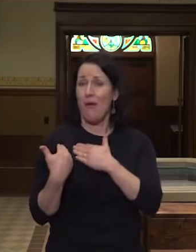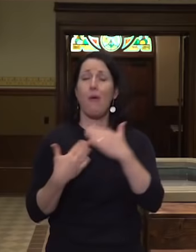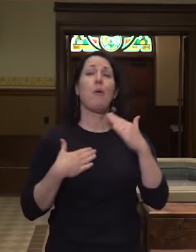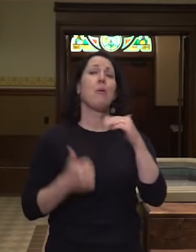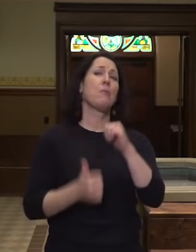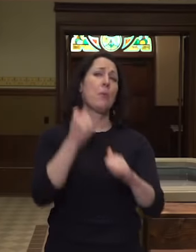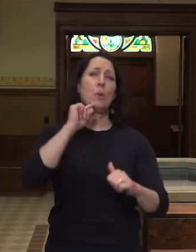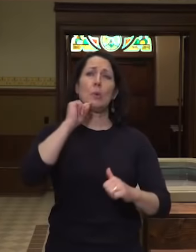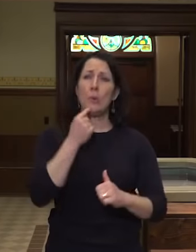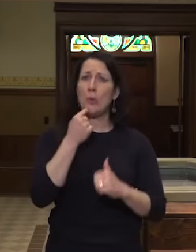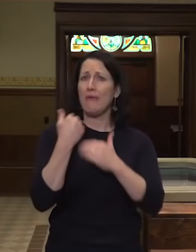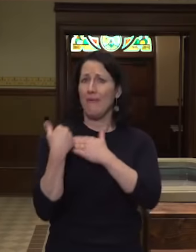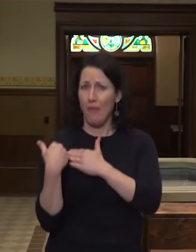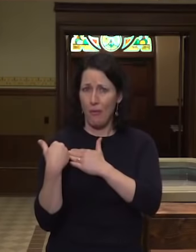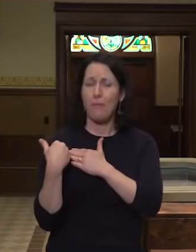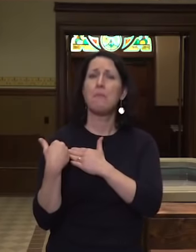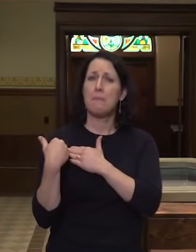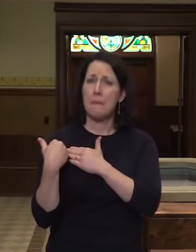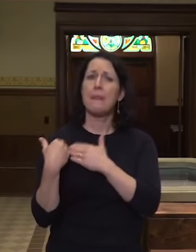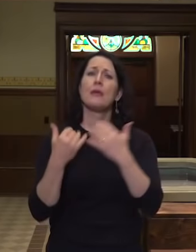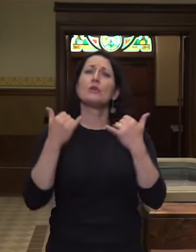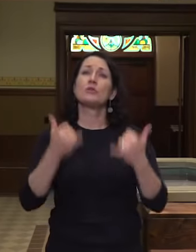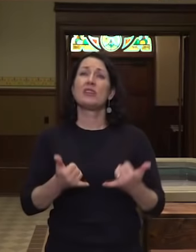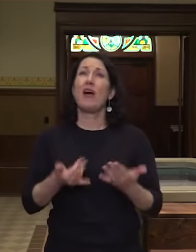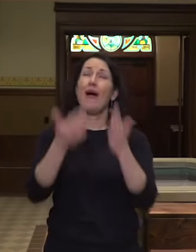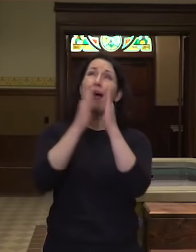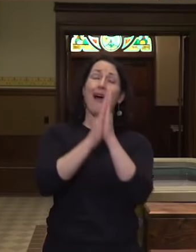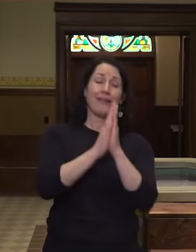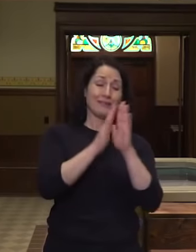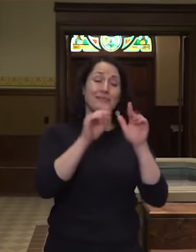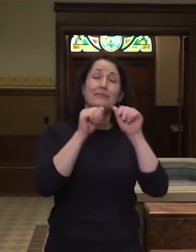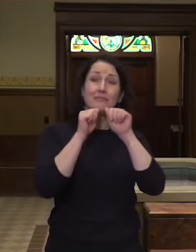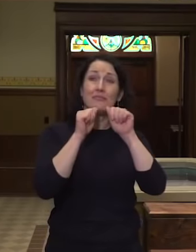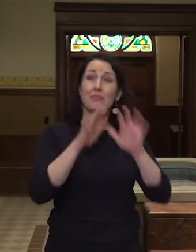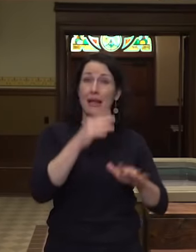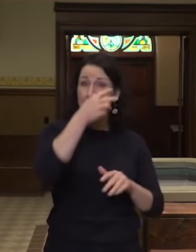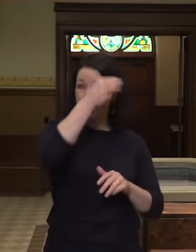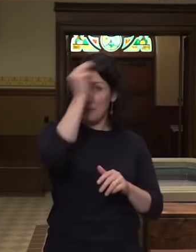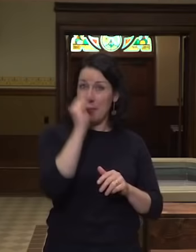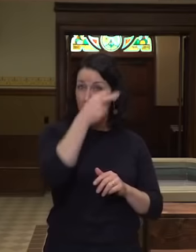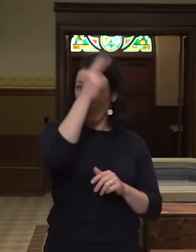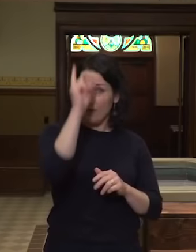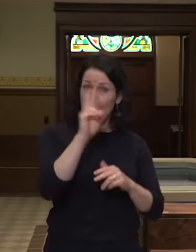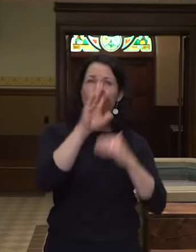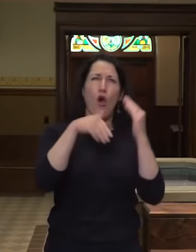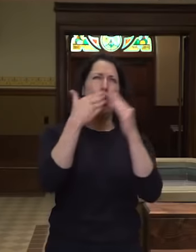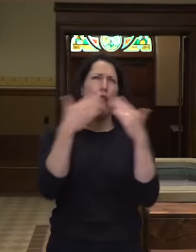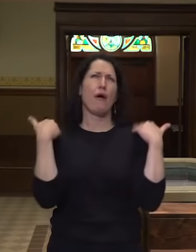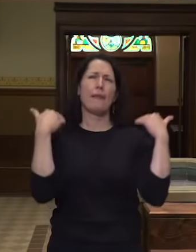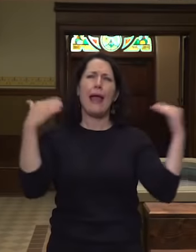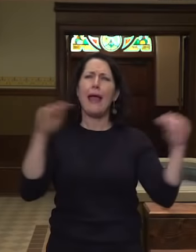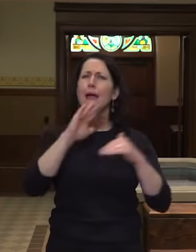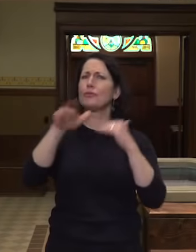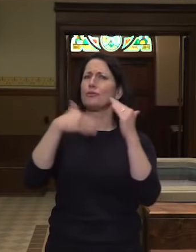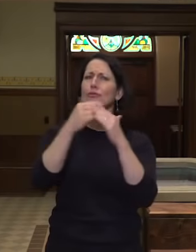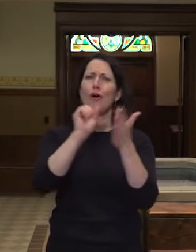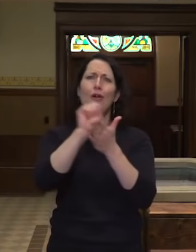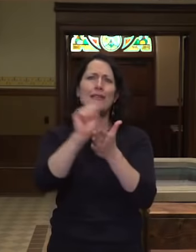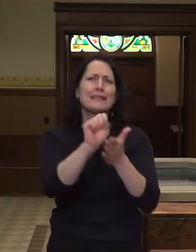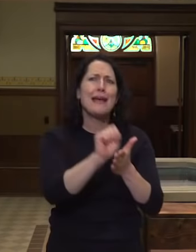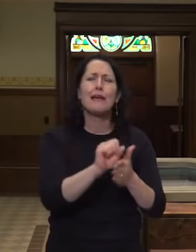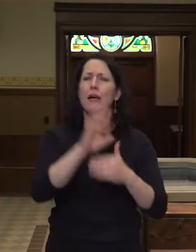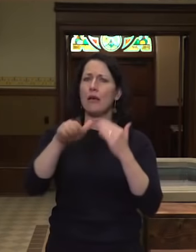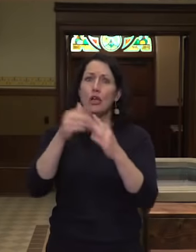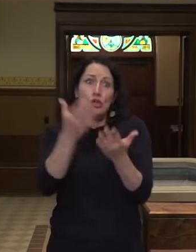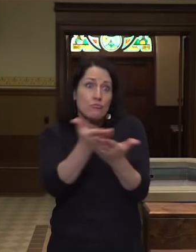Through my most grievous fault. Therefore, I ask Blessed Mary, Ever Virgin, all the angels and saints, and you, my brothers and